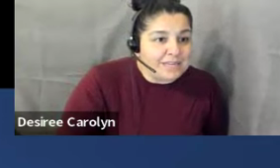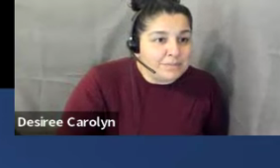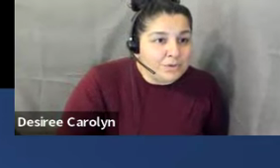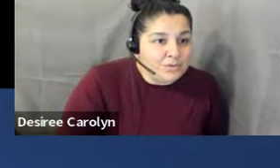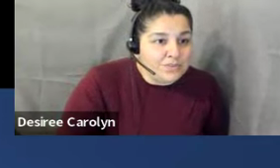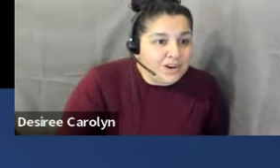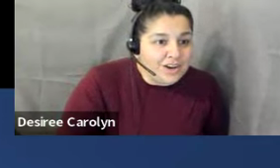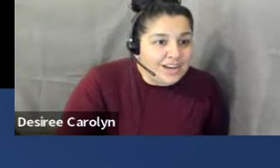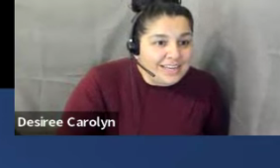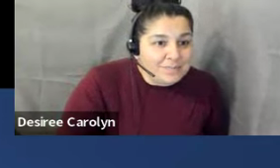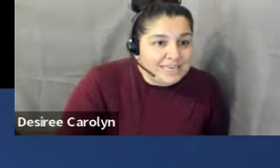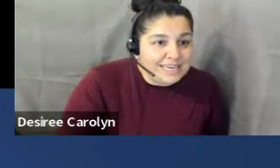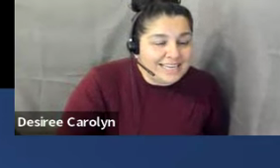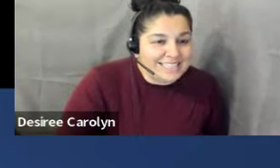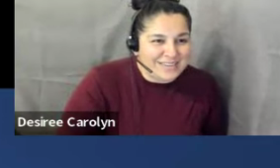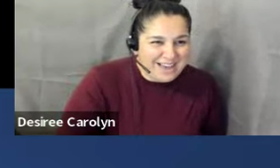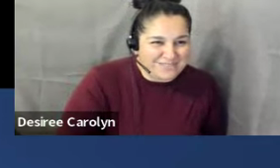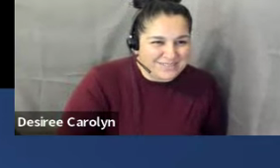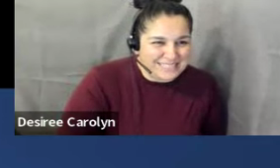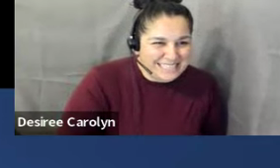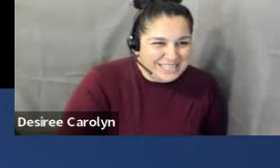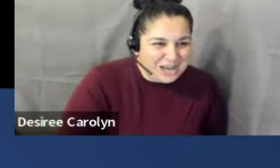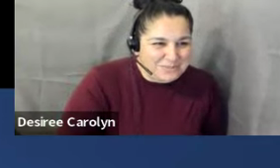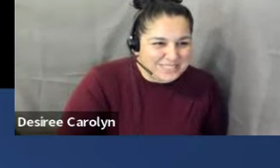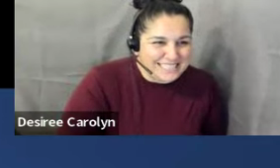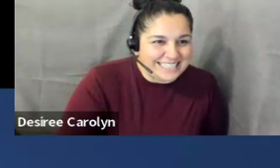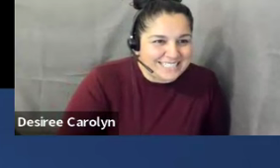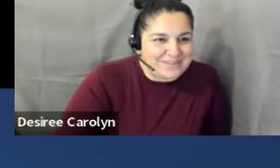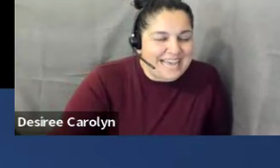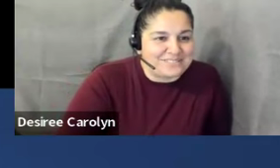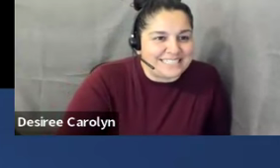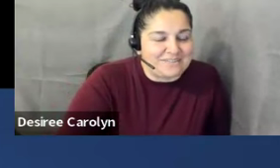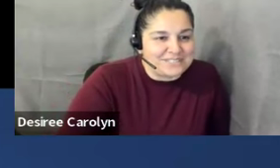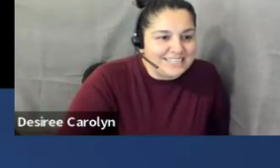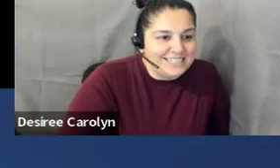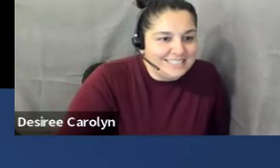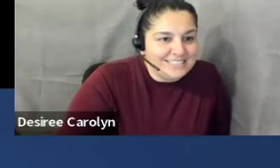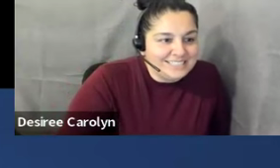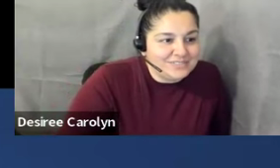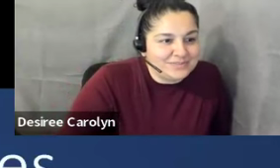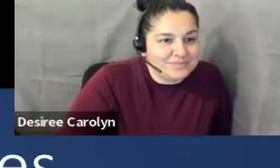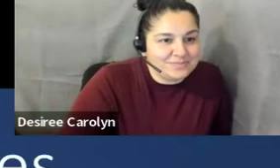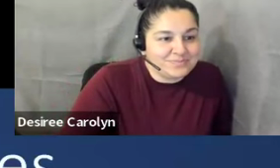Okay, I'm gonna move on because we have definitely a lot more slides that we have to cover.